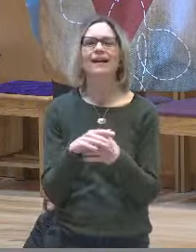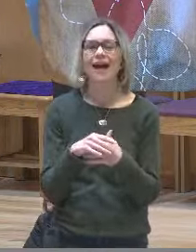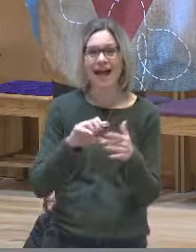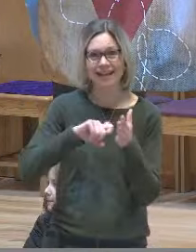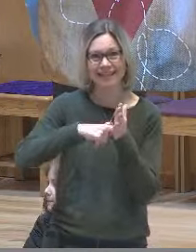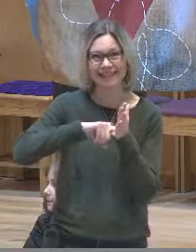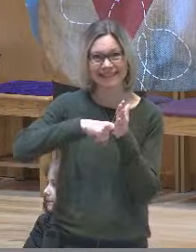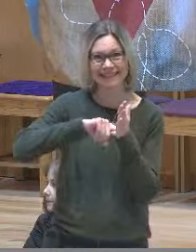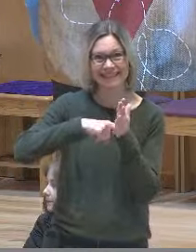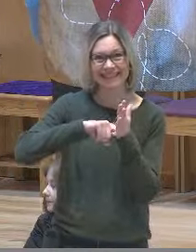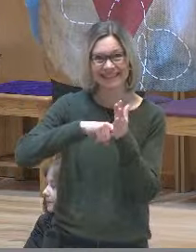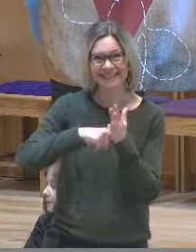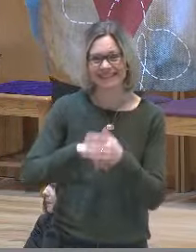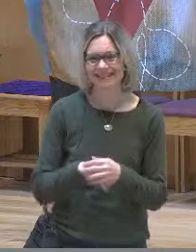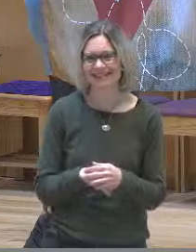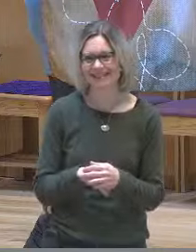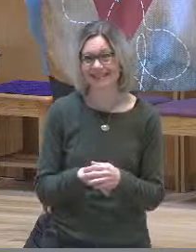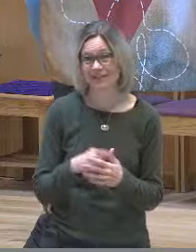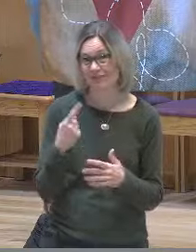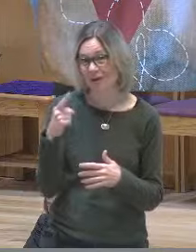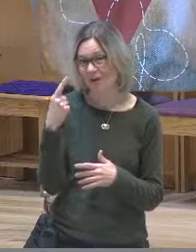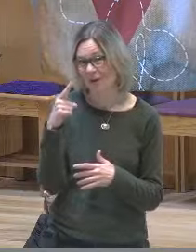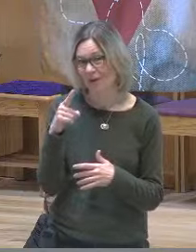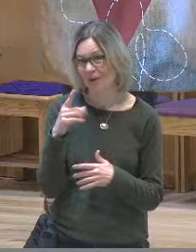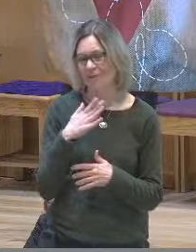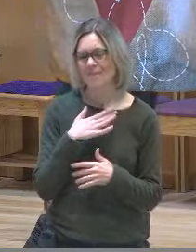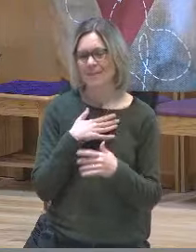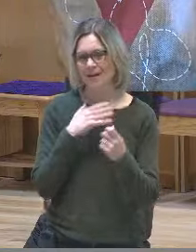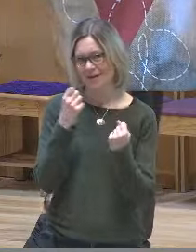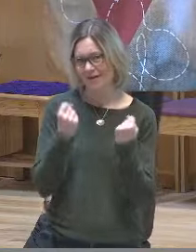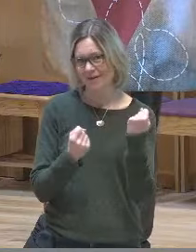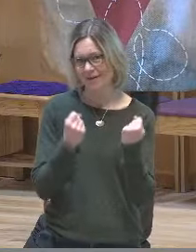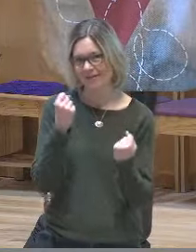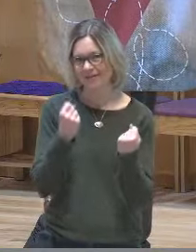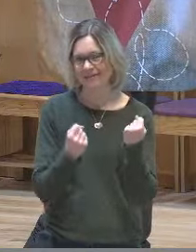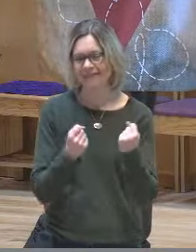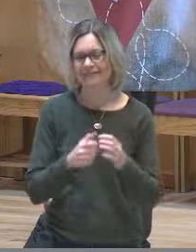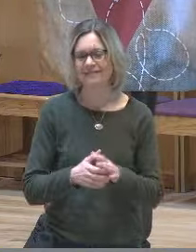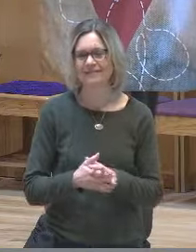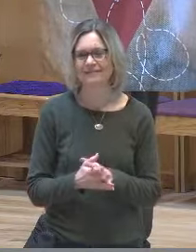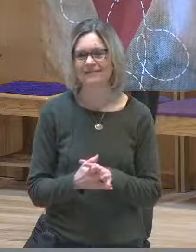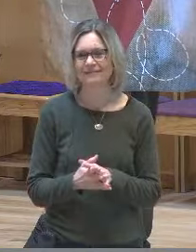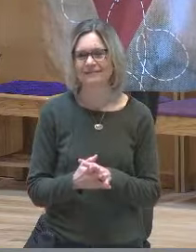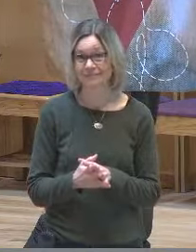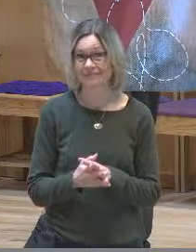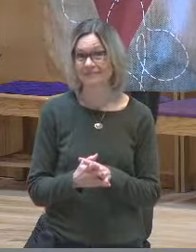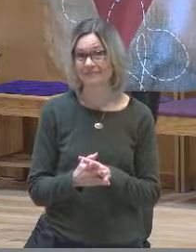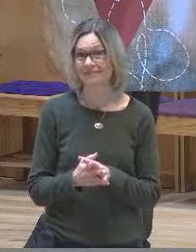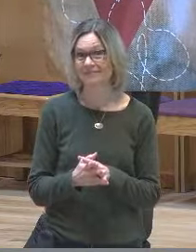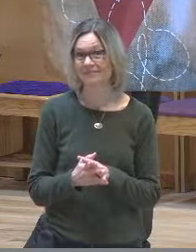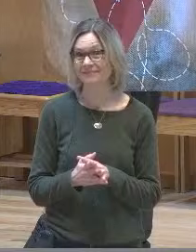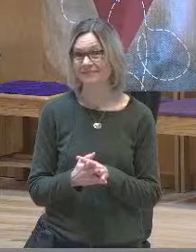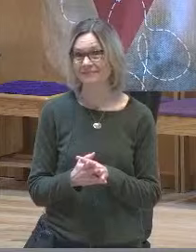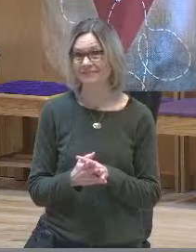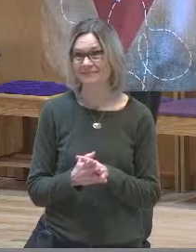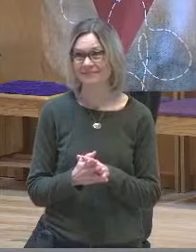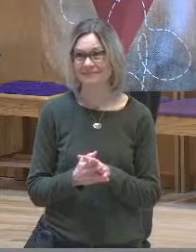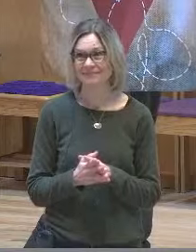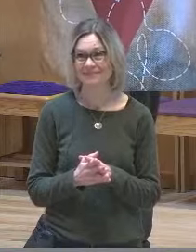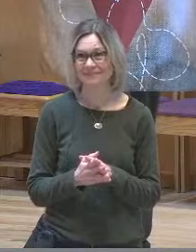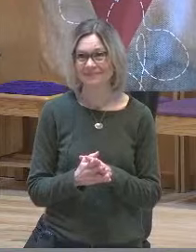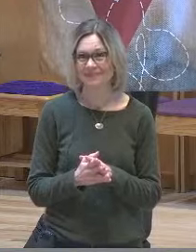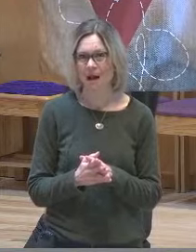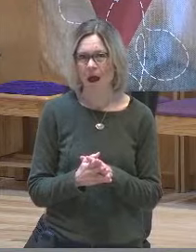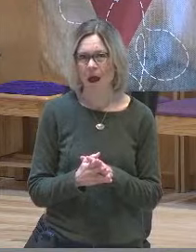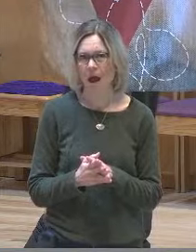Keys. Yes, these are my keys to my car. And guess what? I'm gonna give